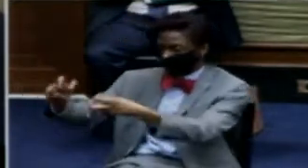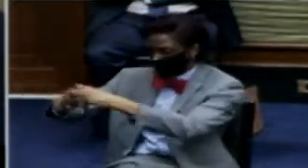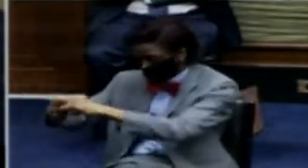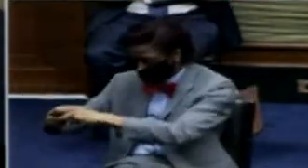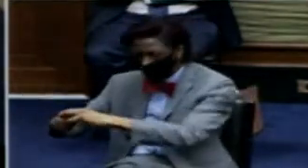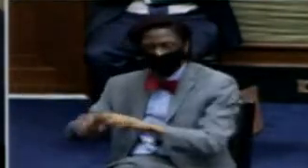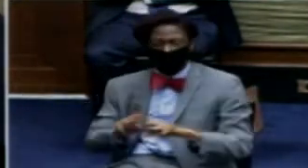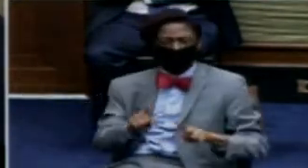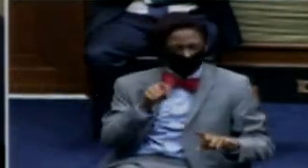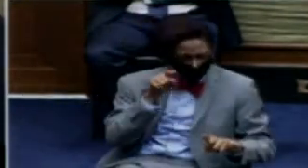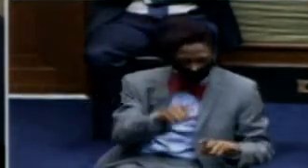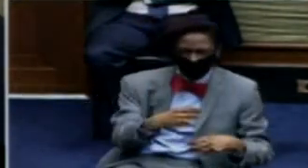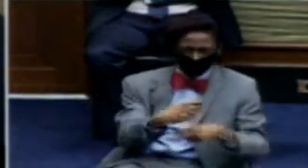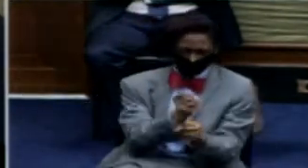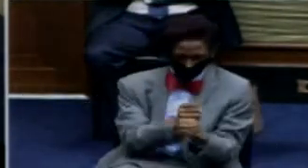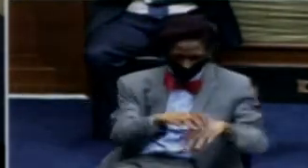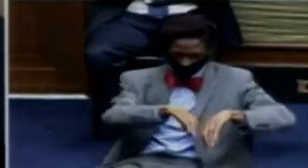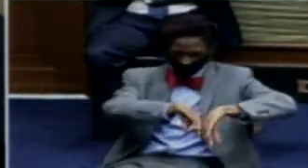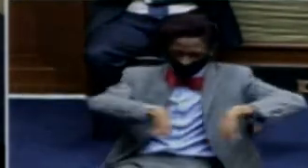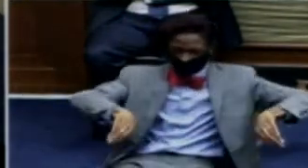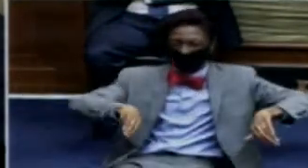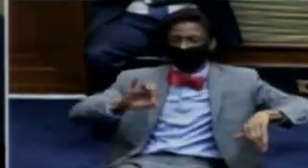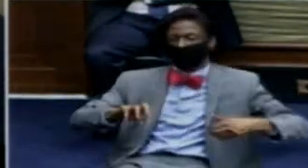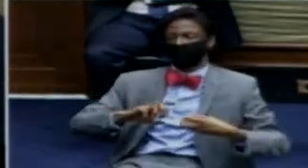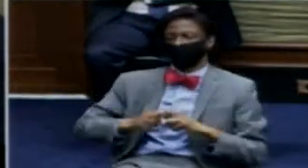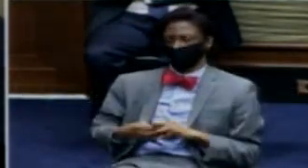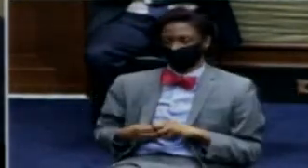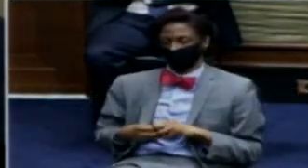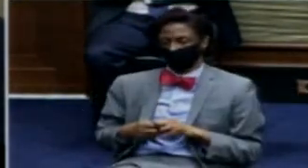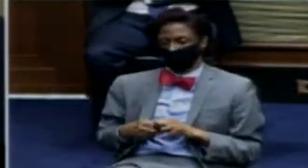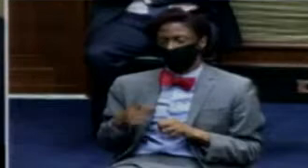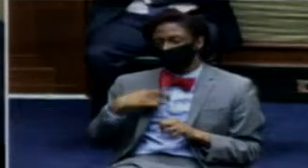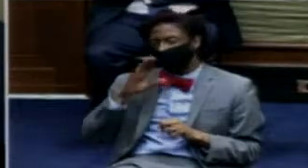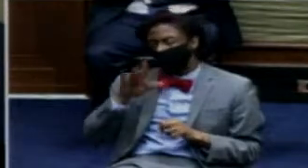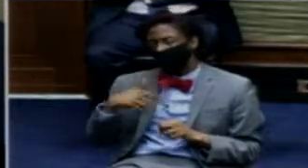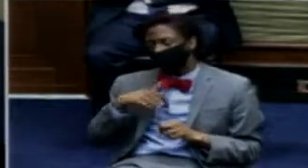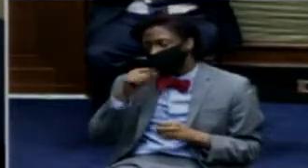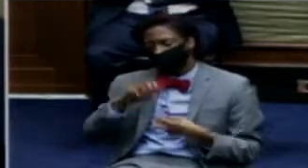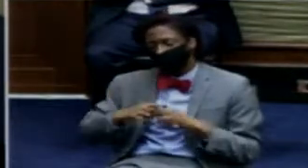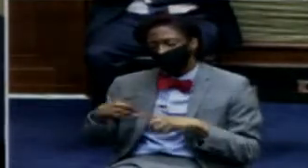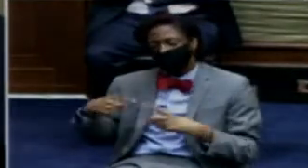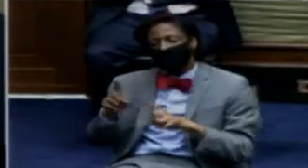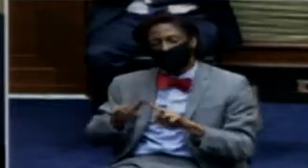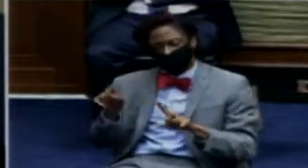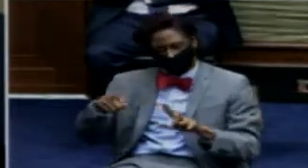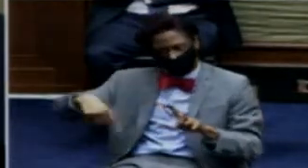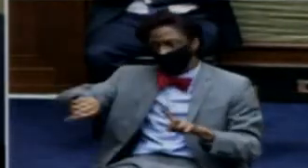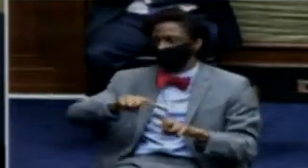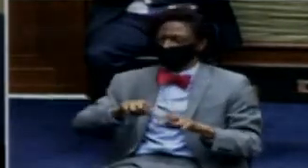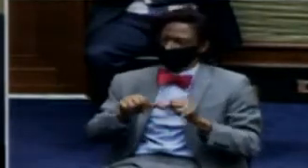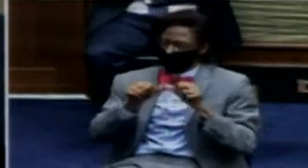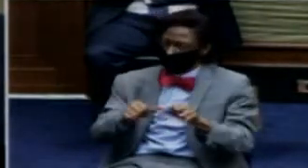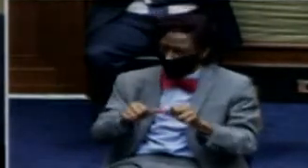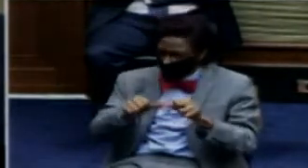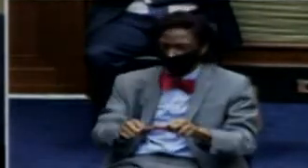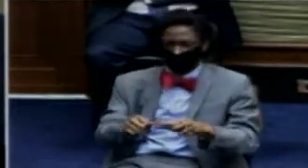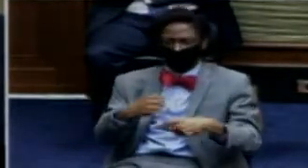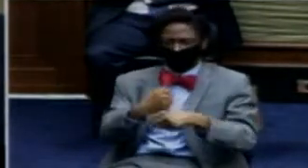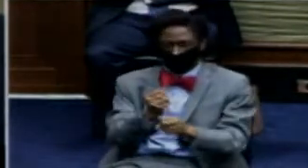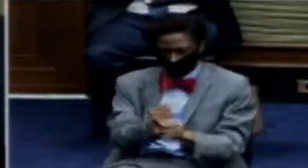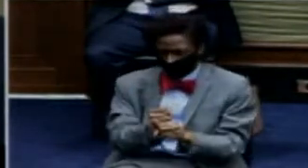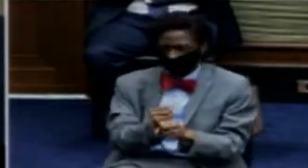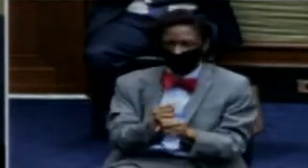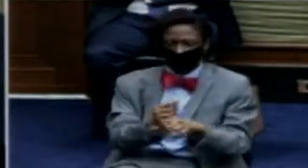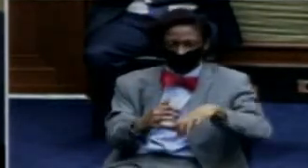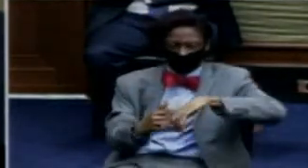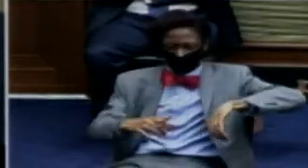partisanship as the problem. And I know partisanship's in the eye of the beholder, but you are the ones constantly trying to create a political and ideological test